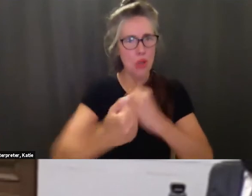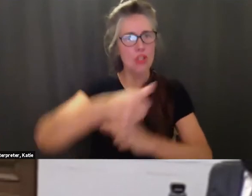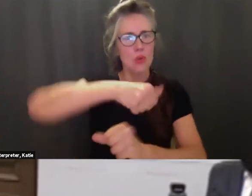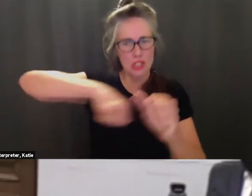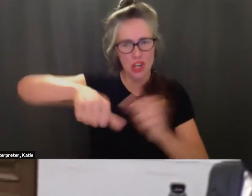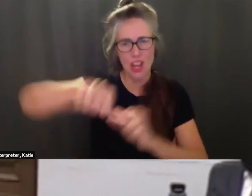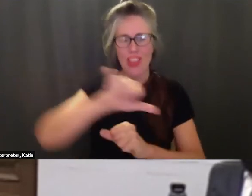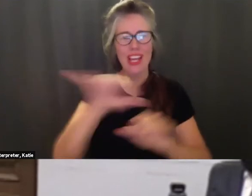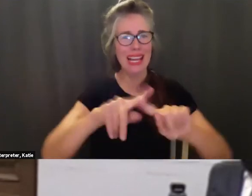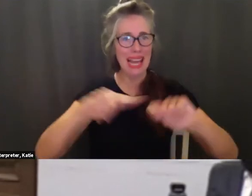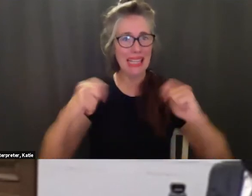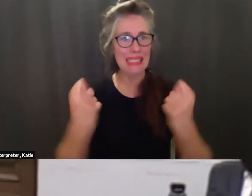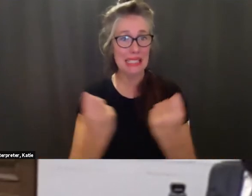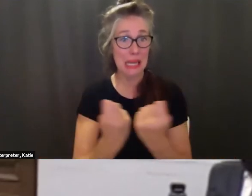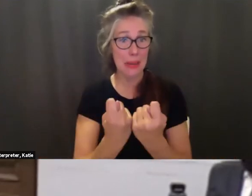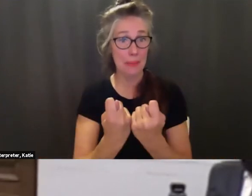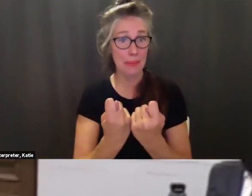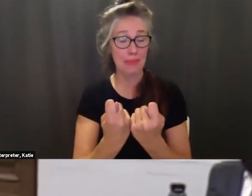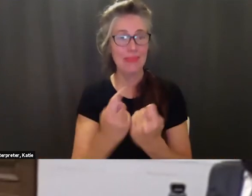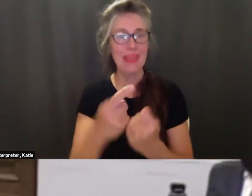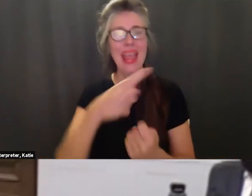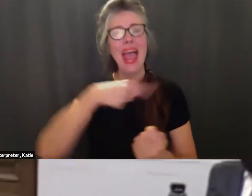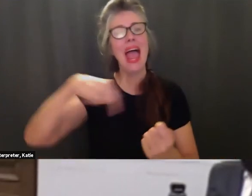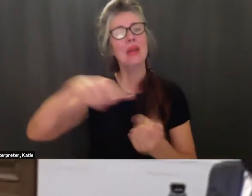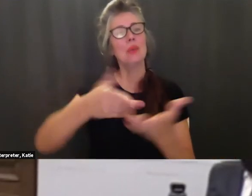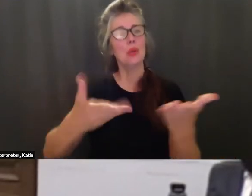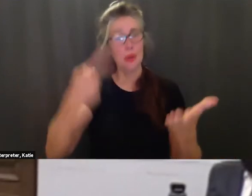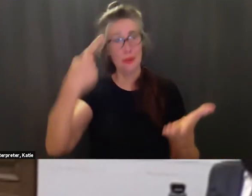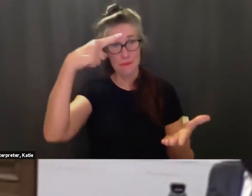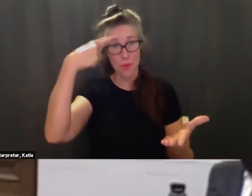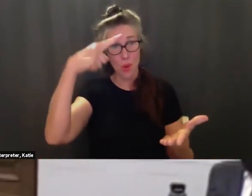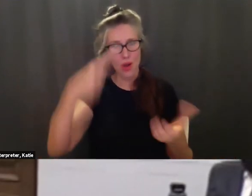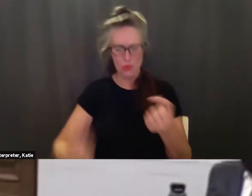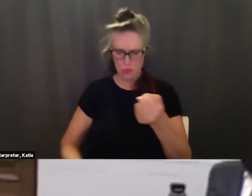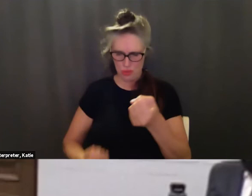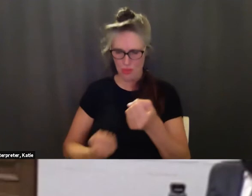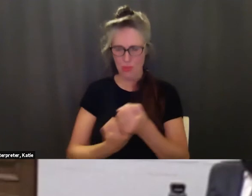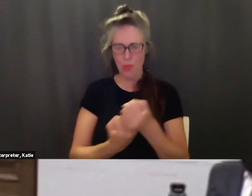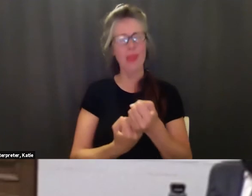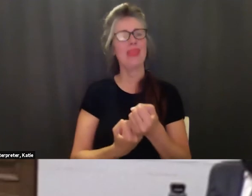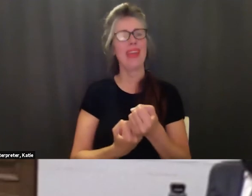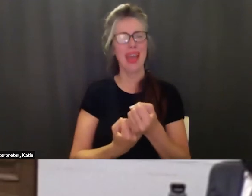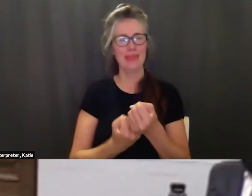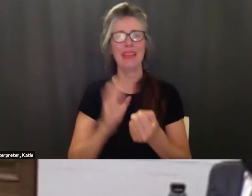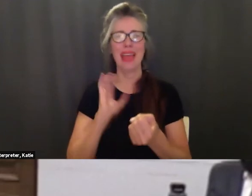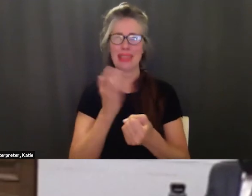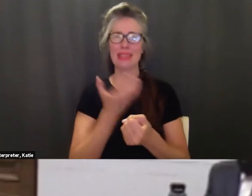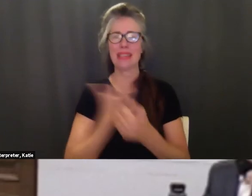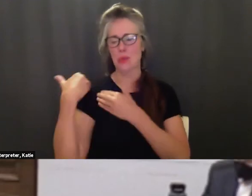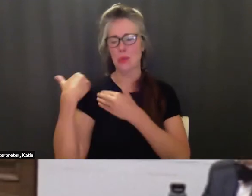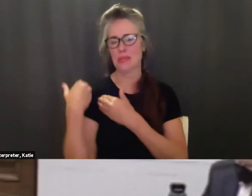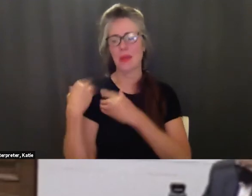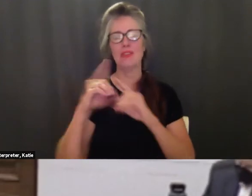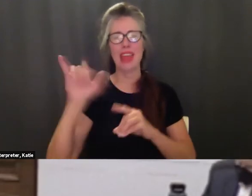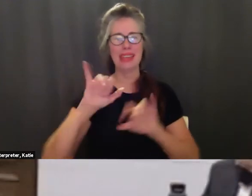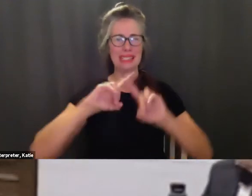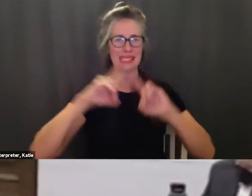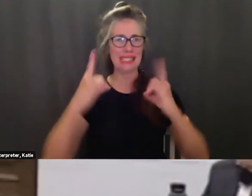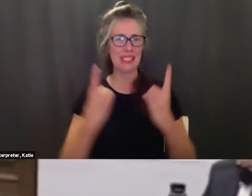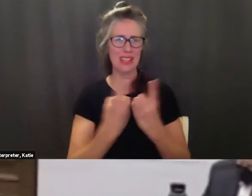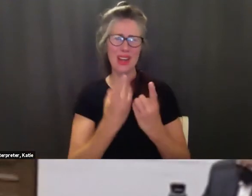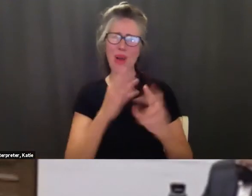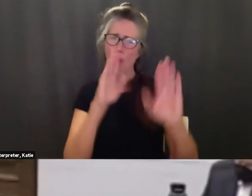team, and that we are here as a district to support that work as well. So hope that answered your